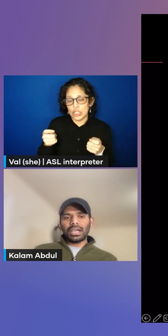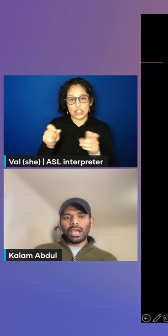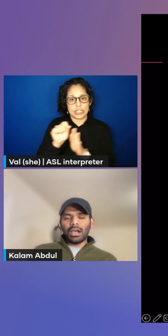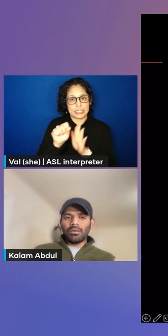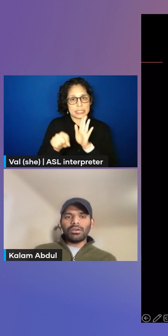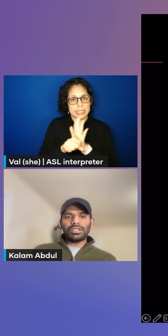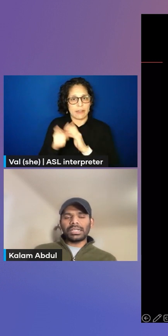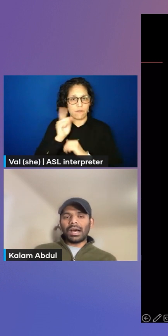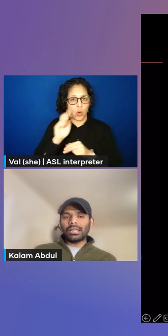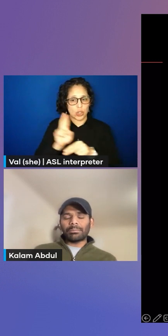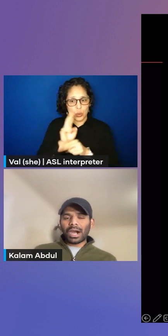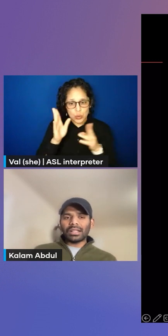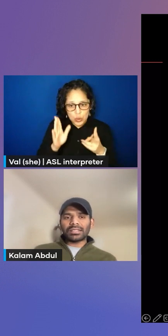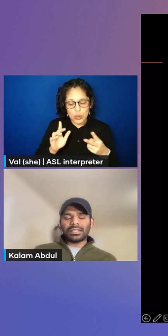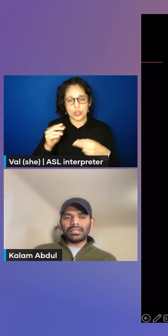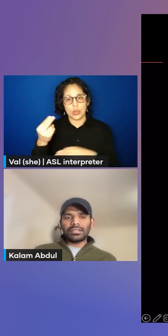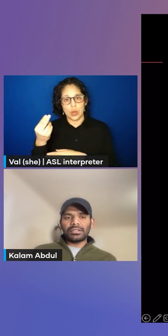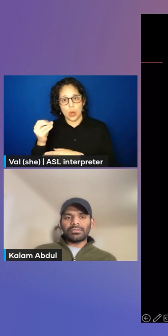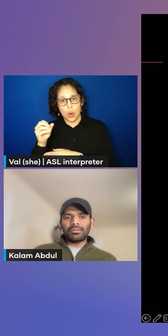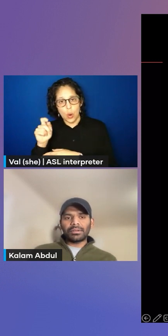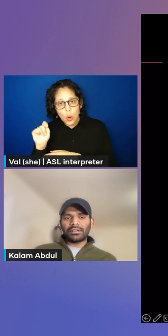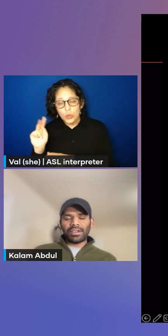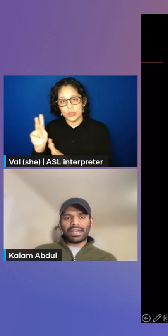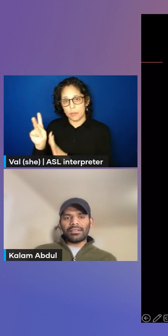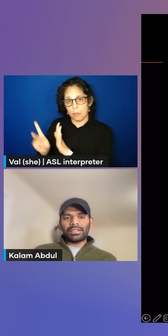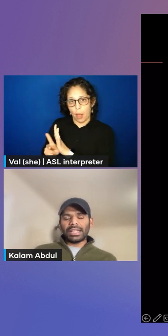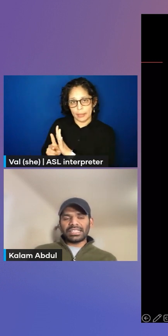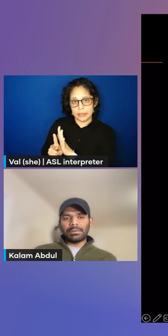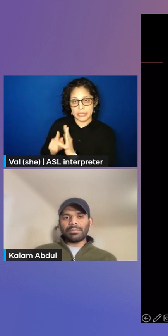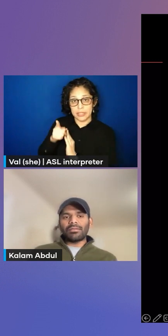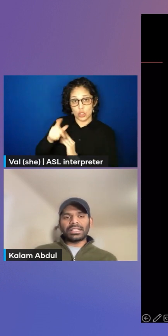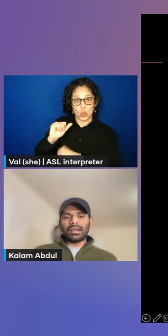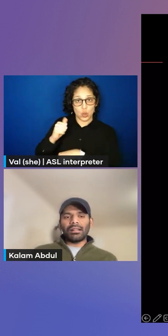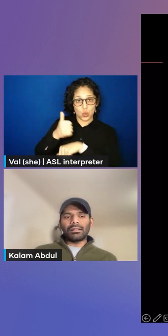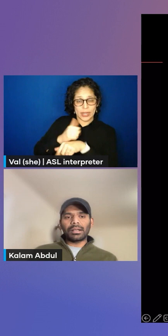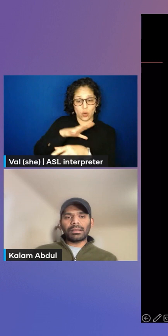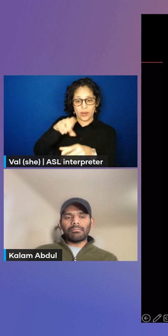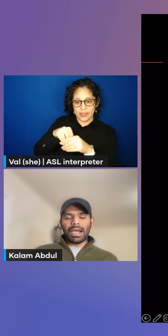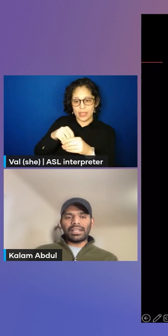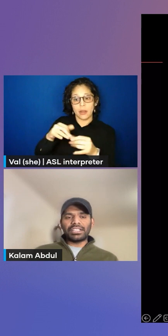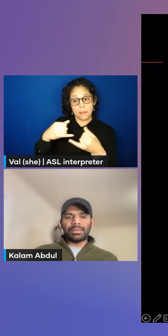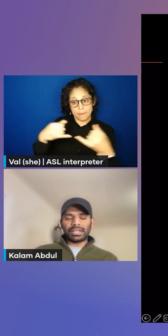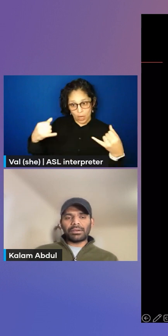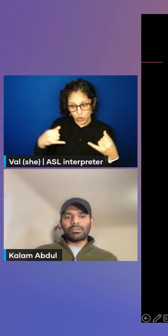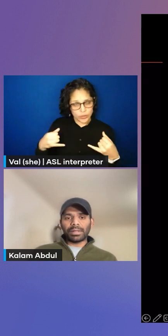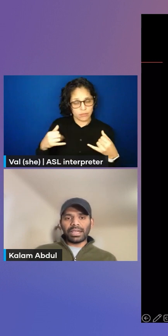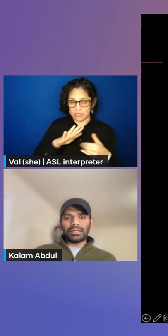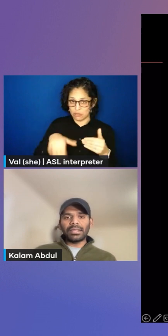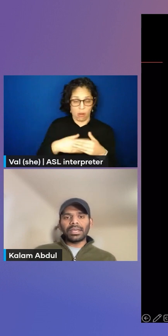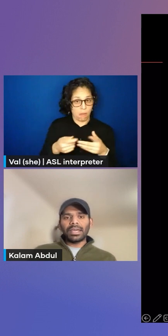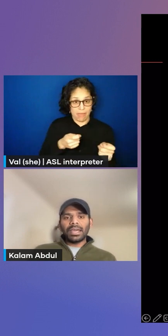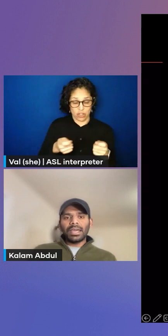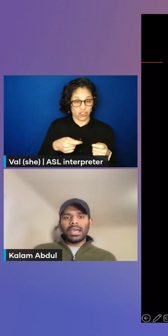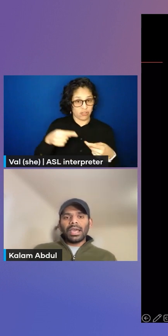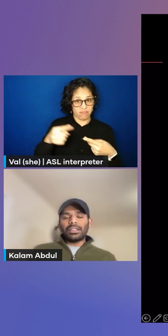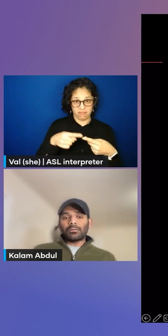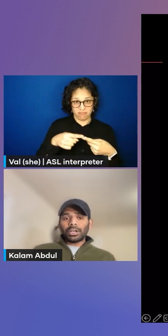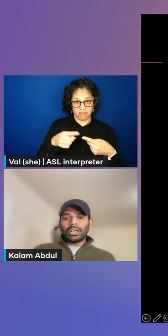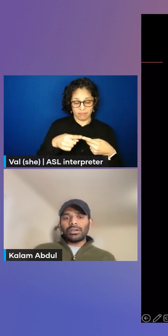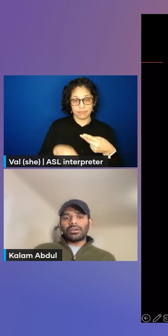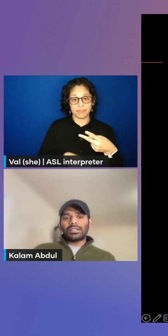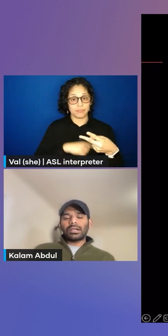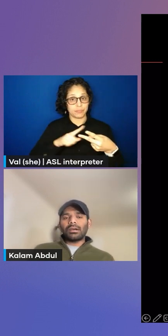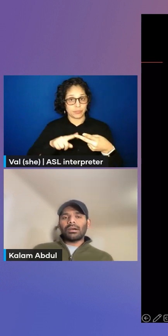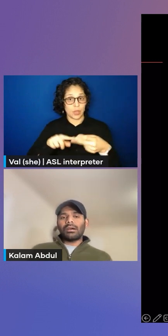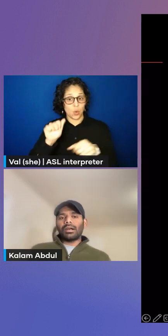users, host, and all the policies you create within the HCP boundaries, all managed by the control plane. And the